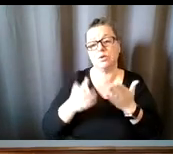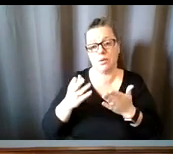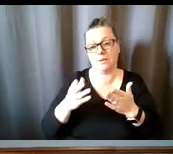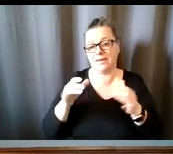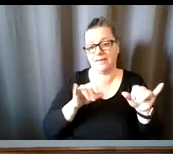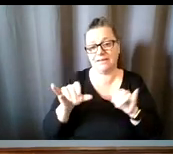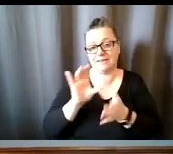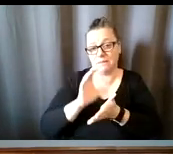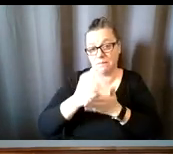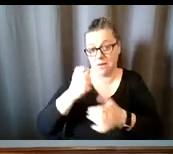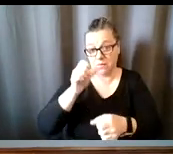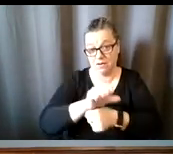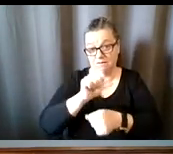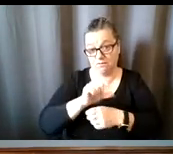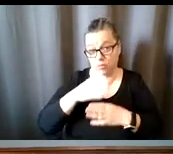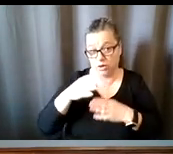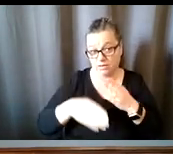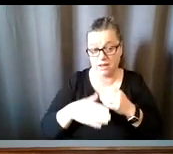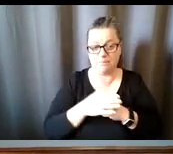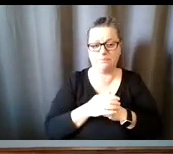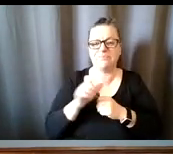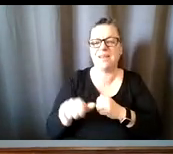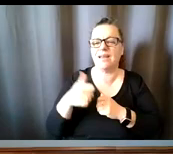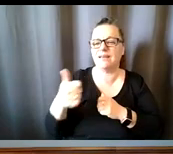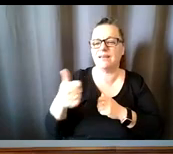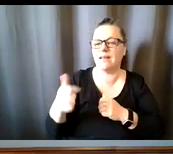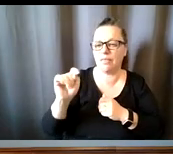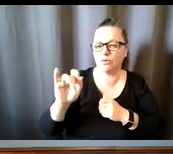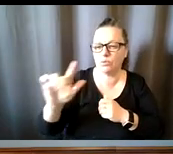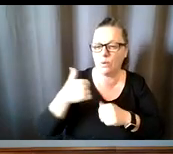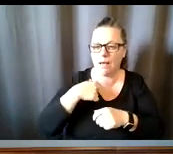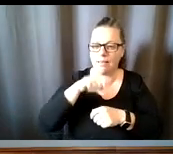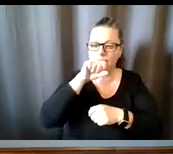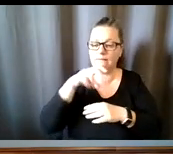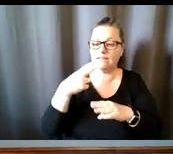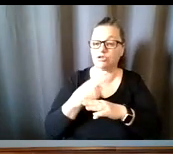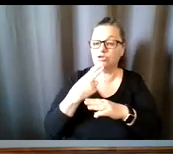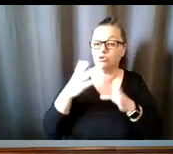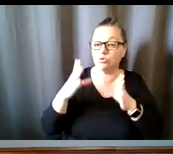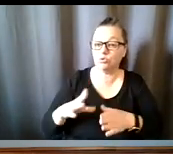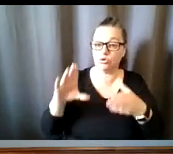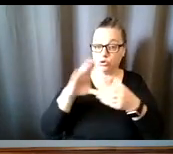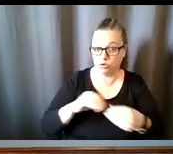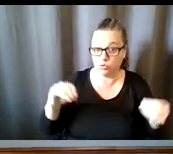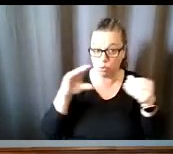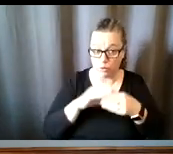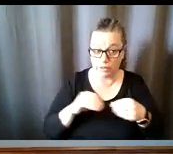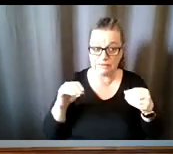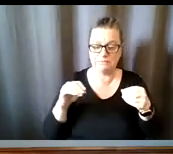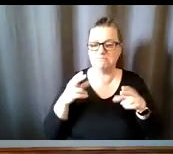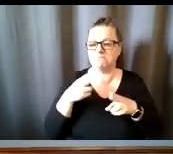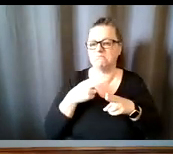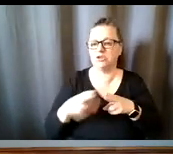done. Now, here's another tool that I really love in the planning phase, and that is user stories. So user story is a short and